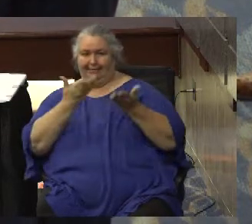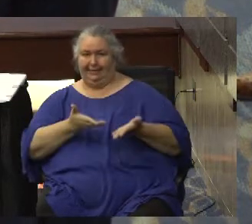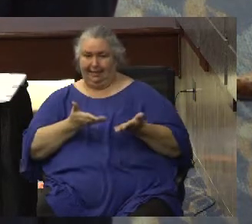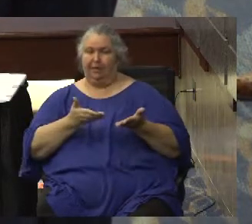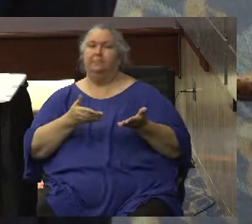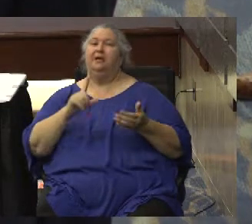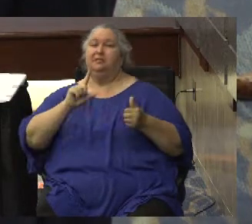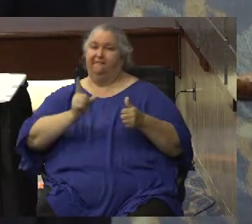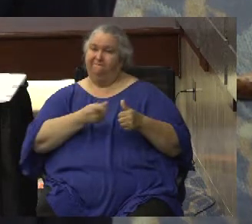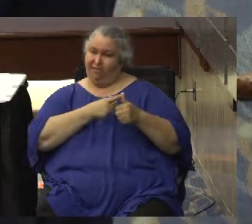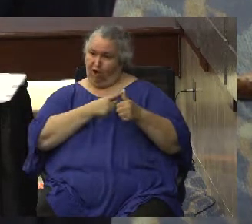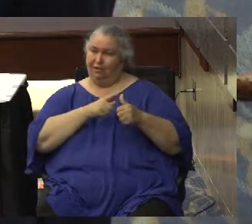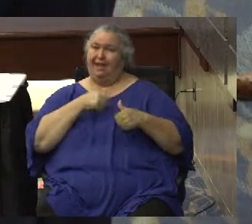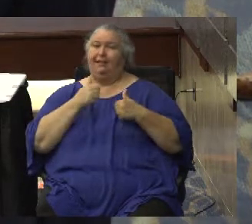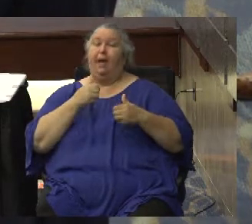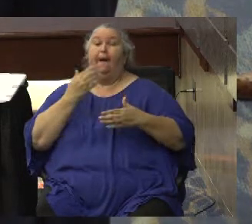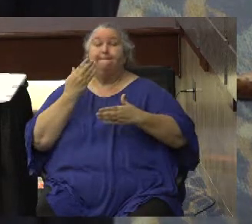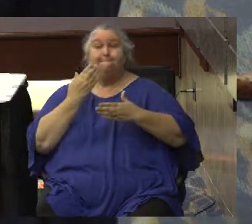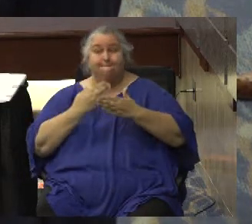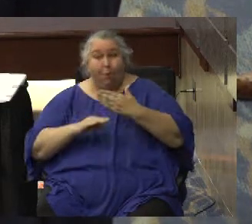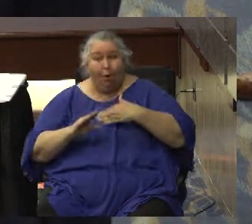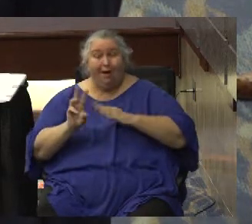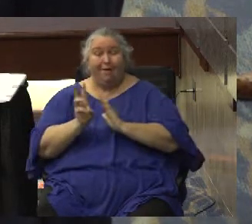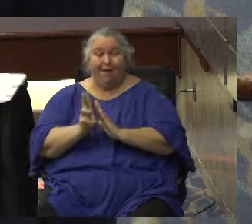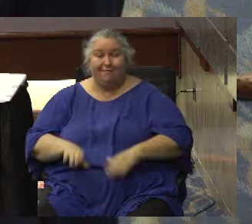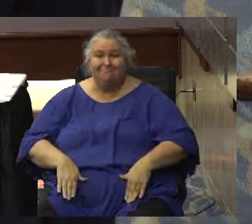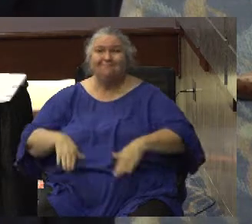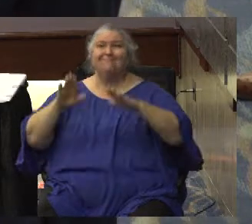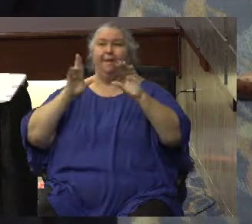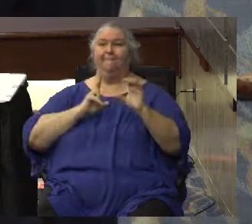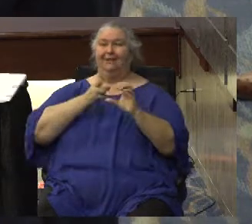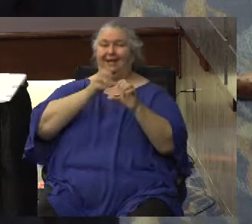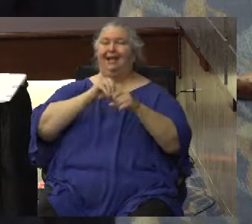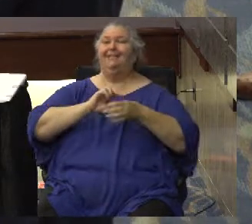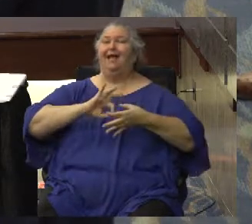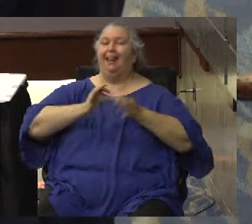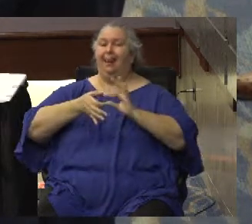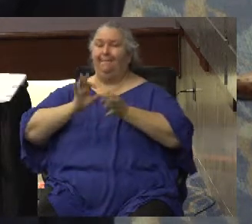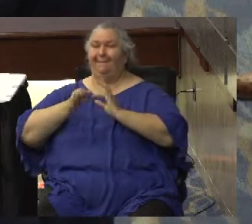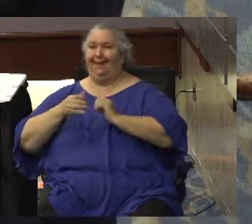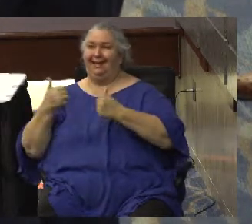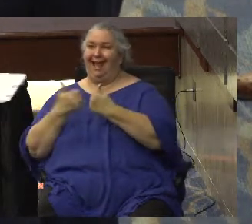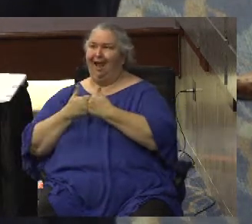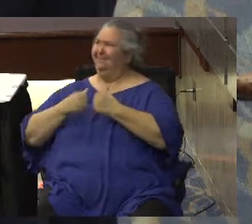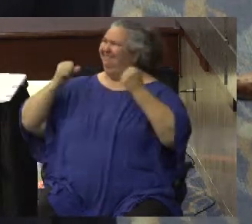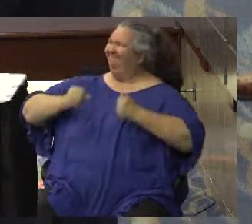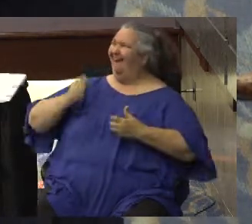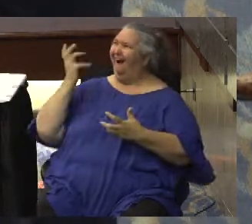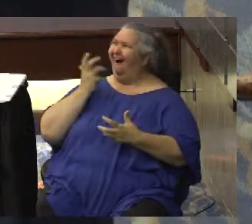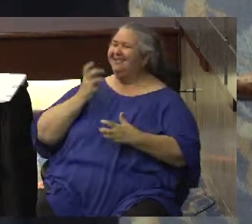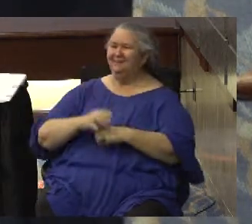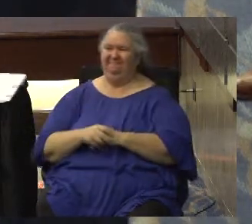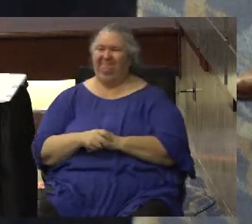being the first athlete born in Waco to participate in the Olympic Games. Wow, that's awesome. Let's go.